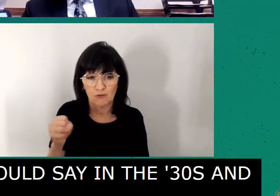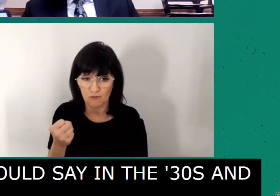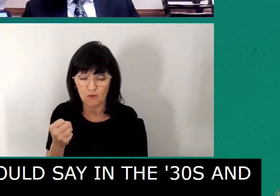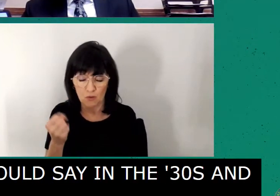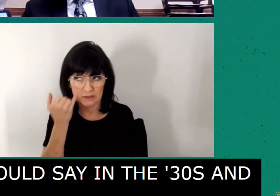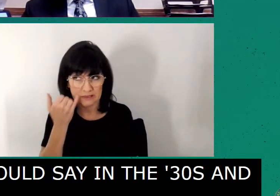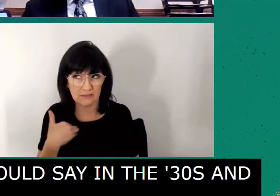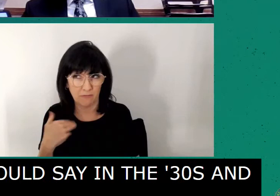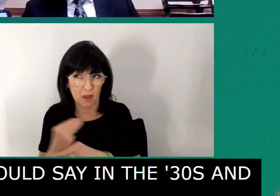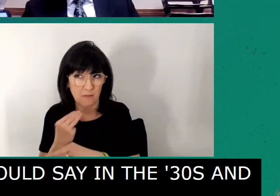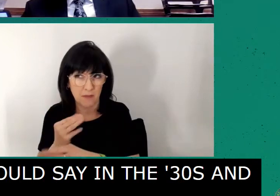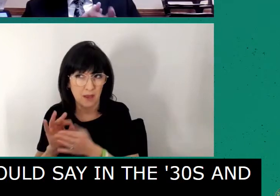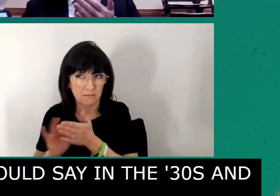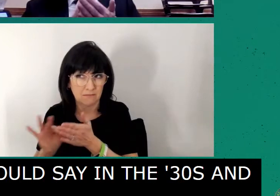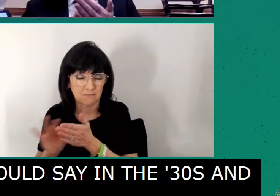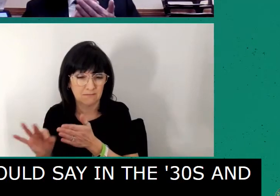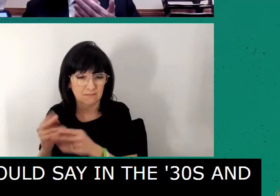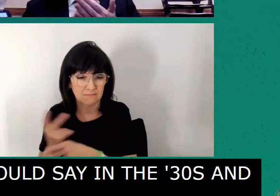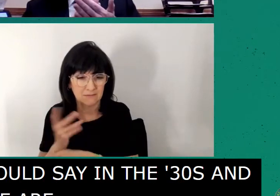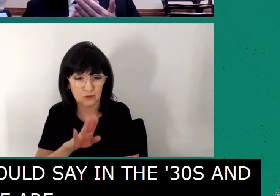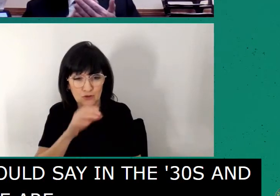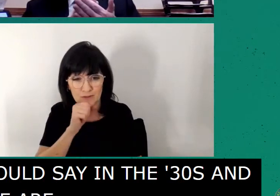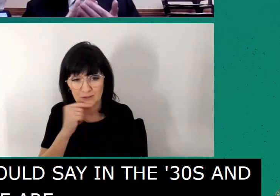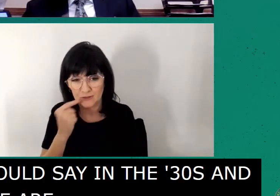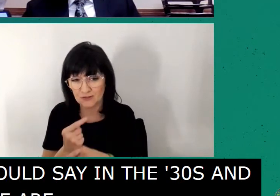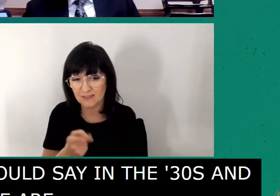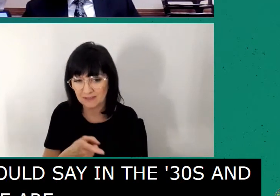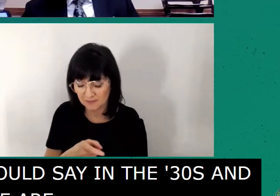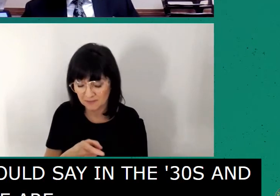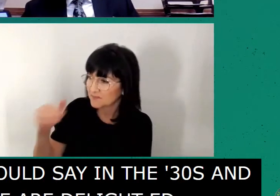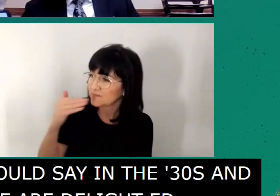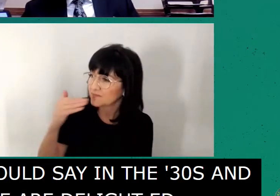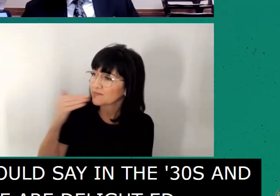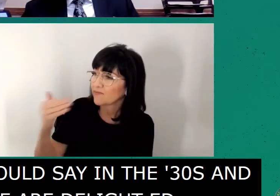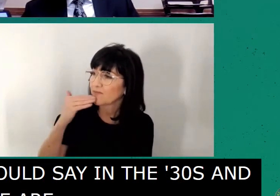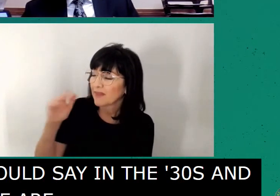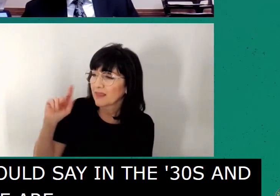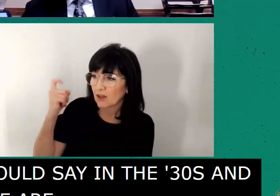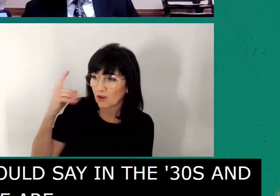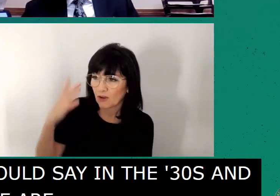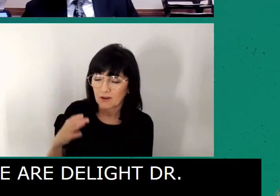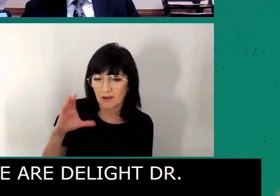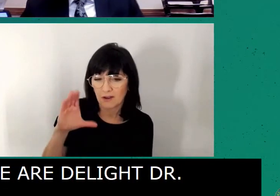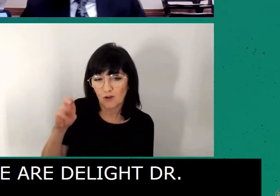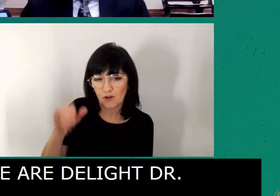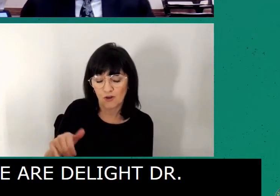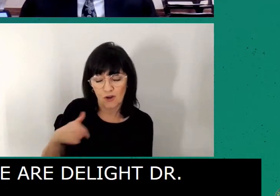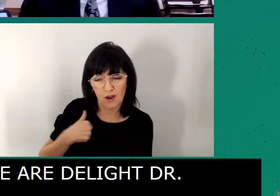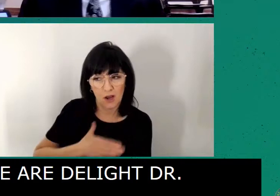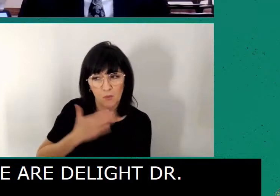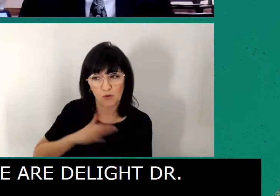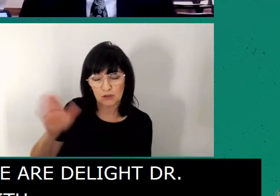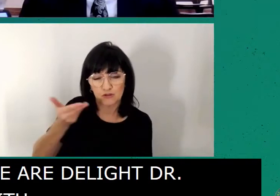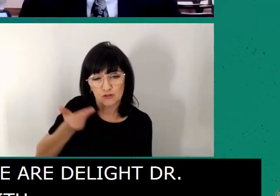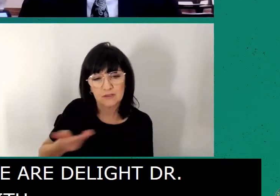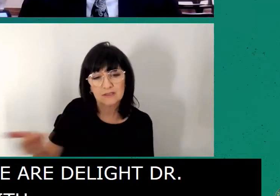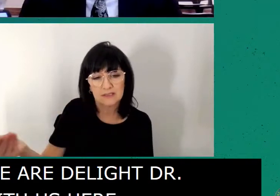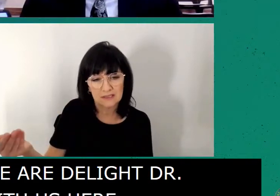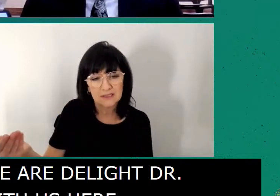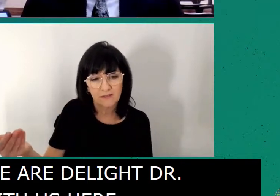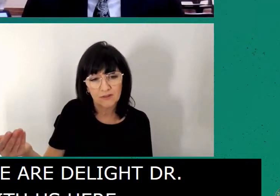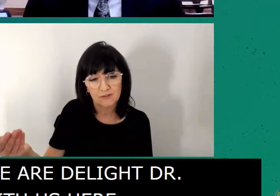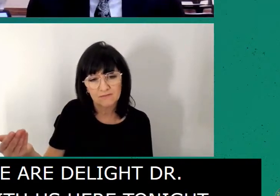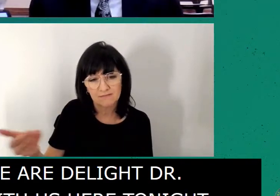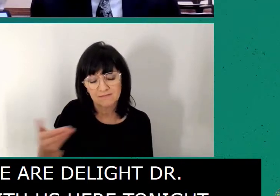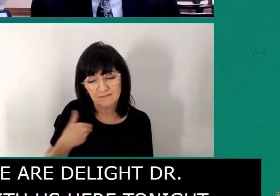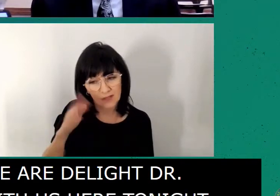with us tonight. Thank you very much, Governor Carney. I appreciate the invitation. And I will try